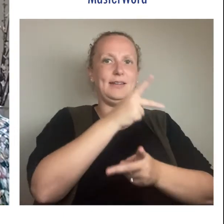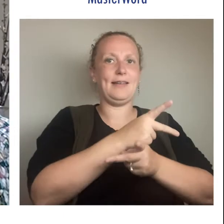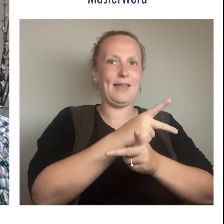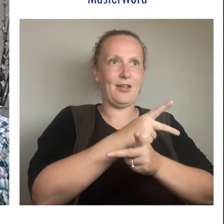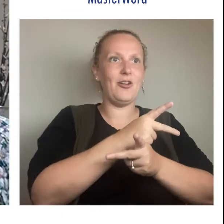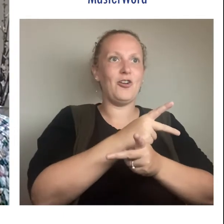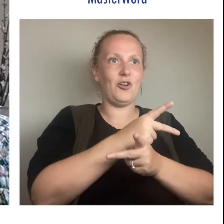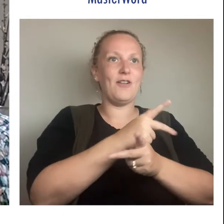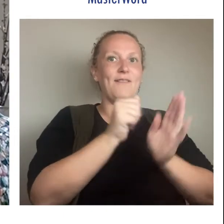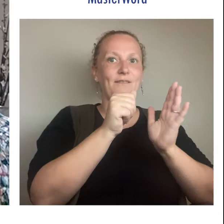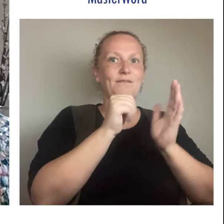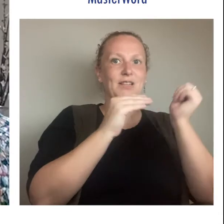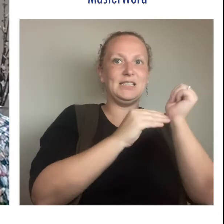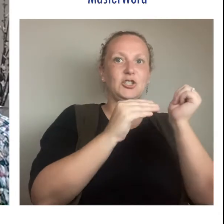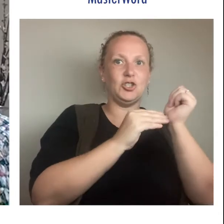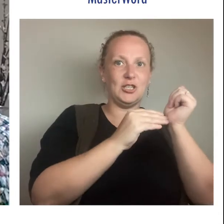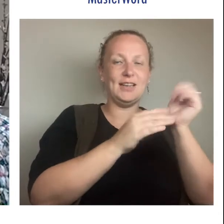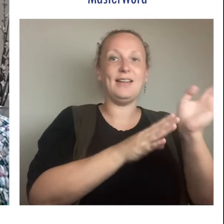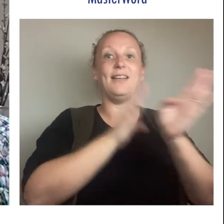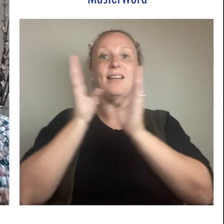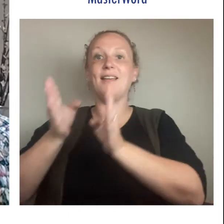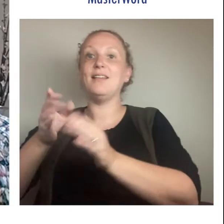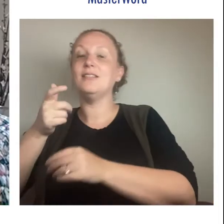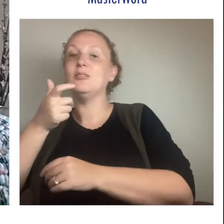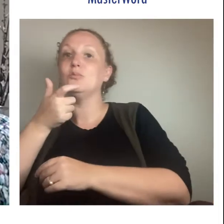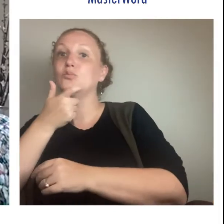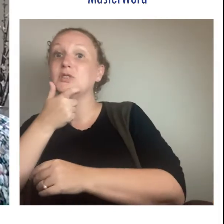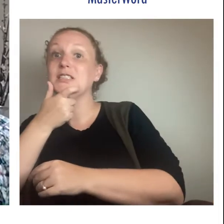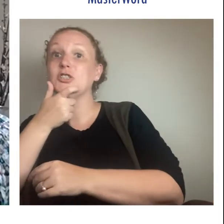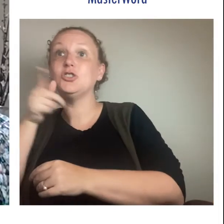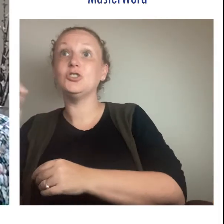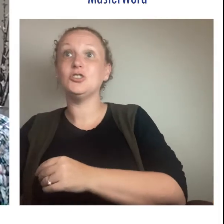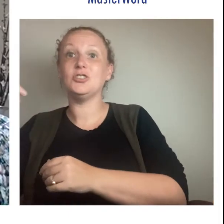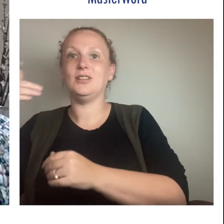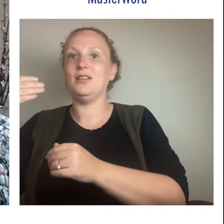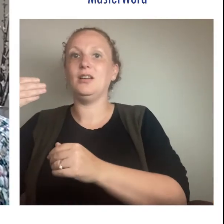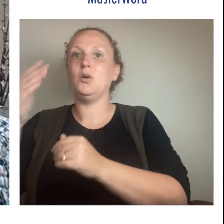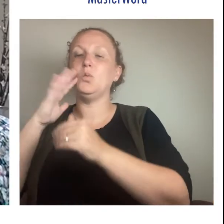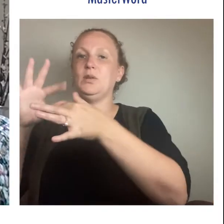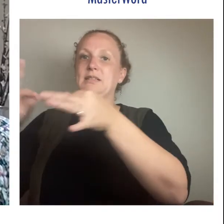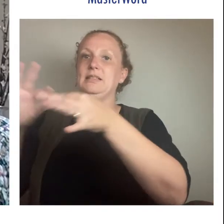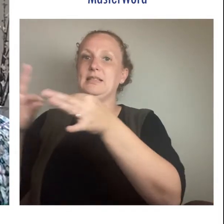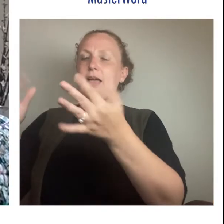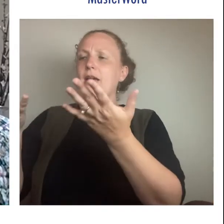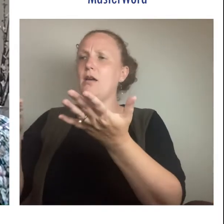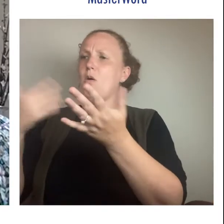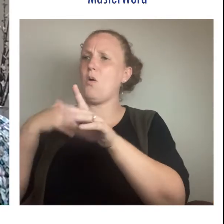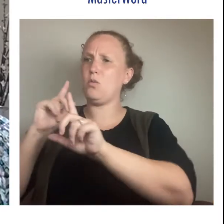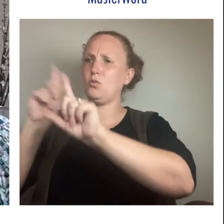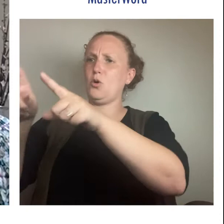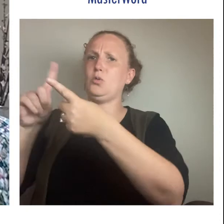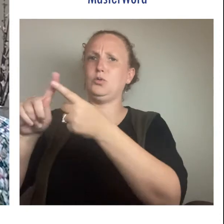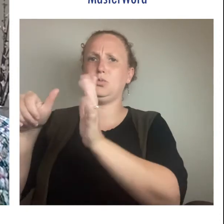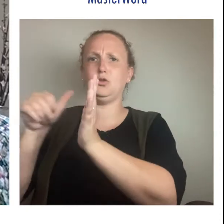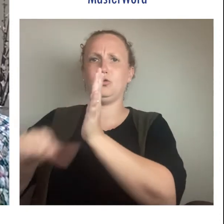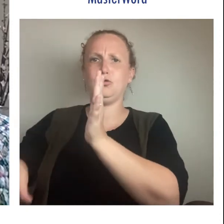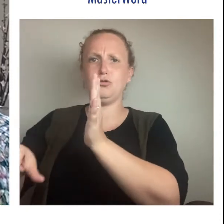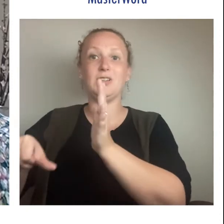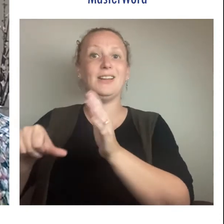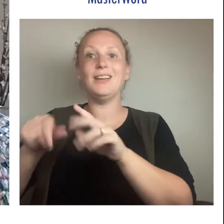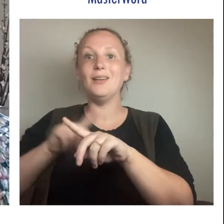go to surgery, and, many other words where we don't understand even between English to English, right? So